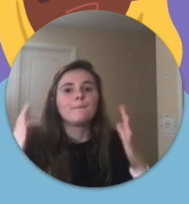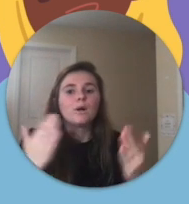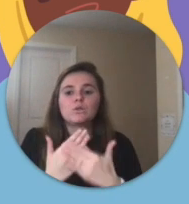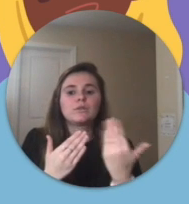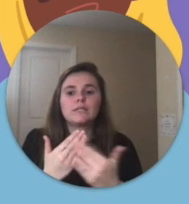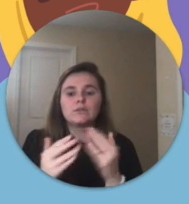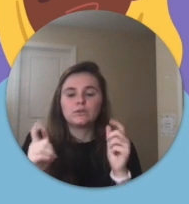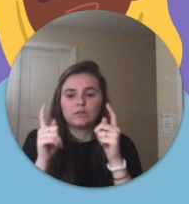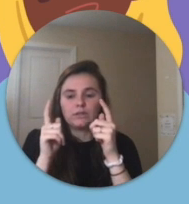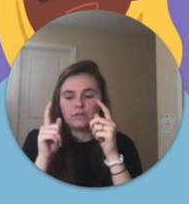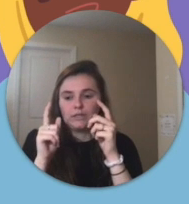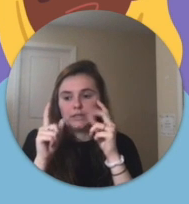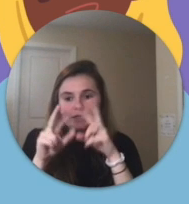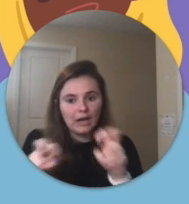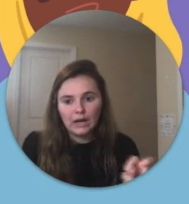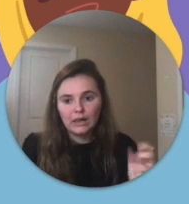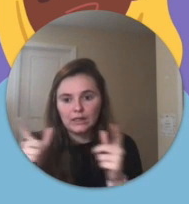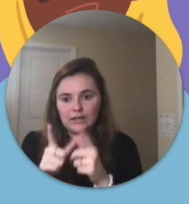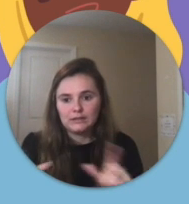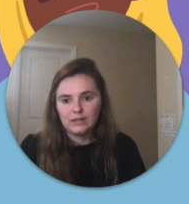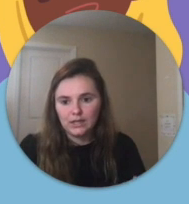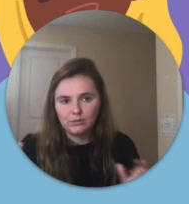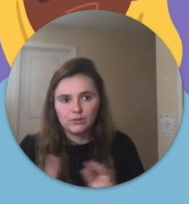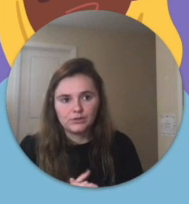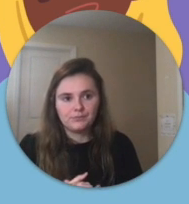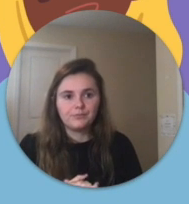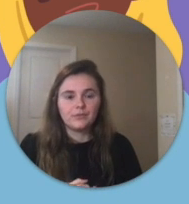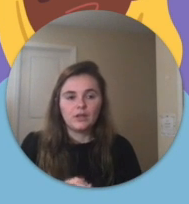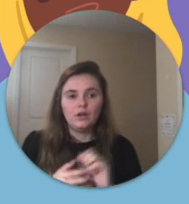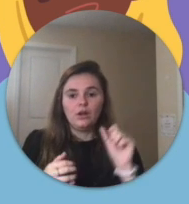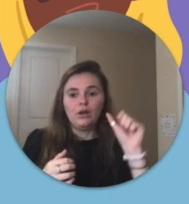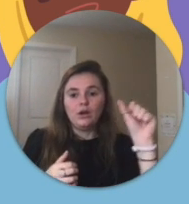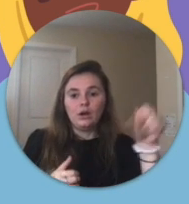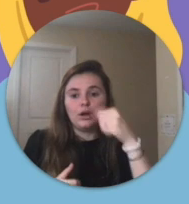questions, which made it much easier to analyze his language.